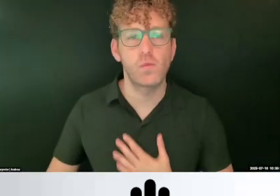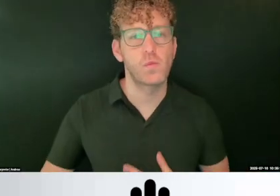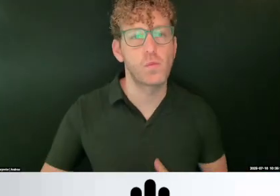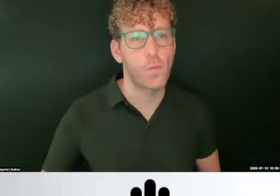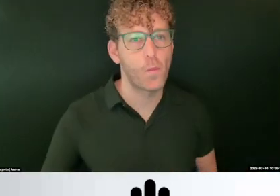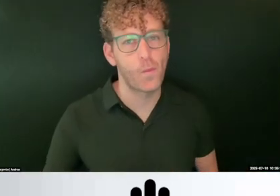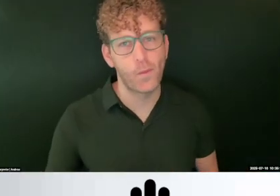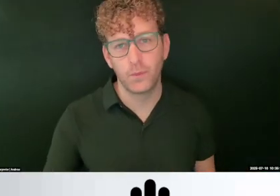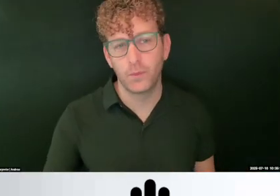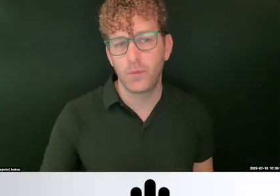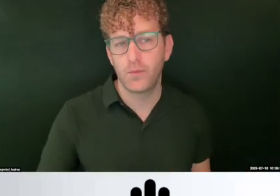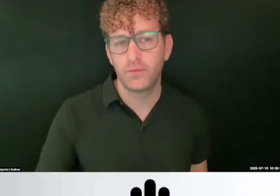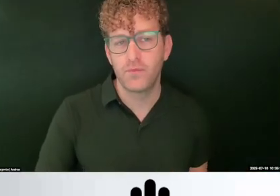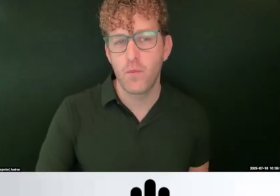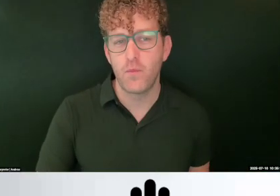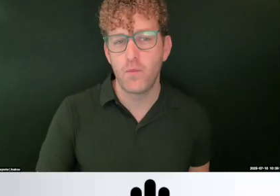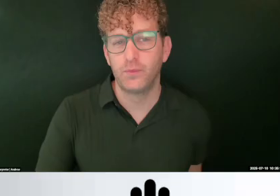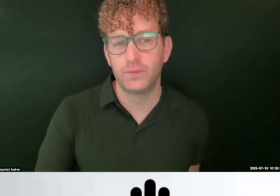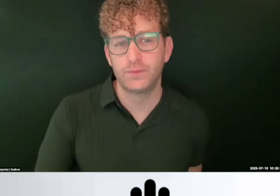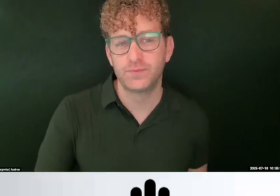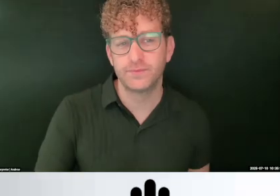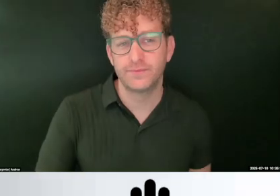Sam. Okay.